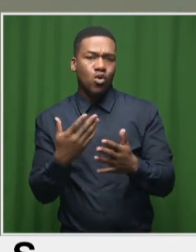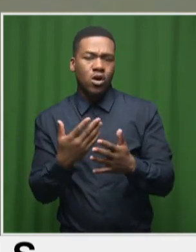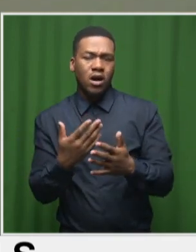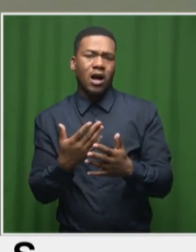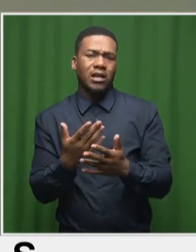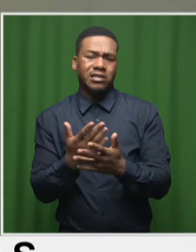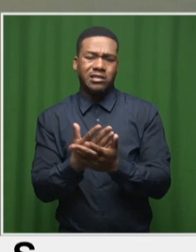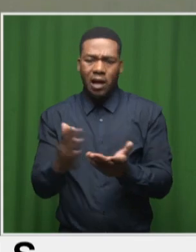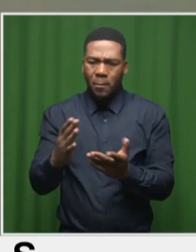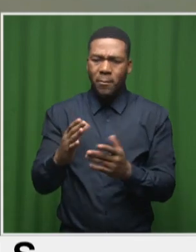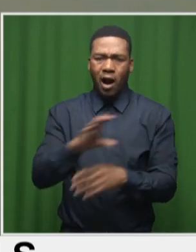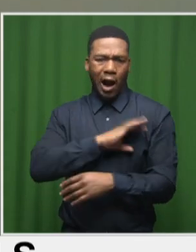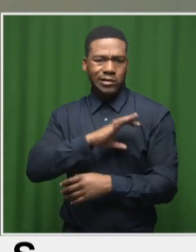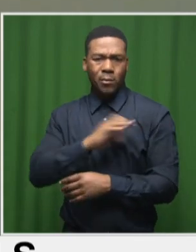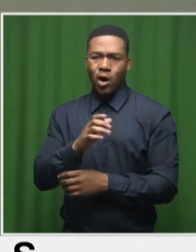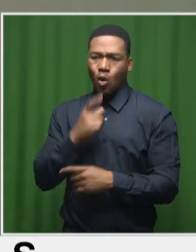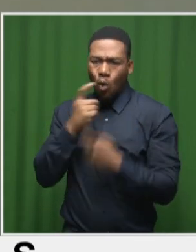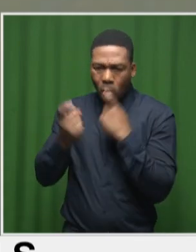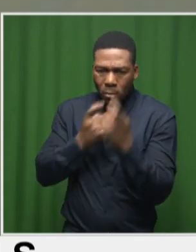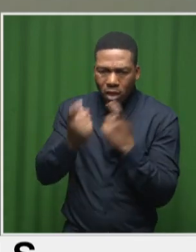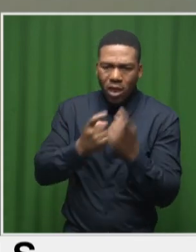complaining about